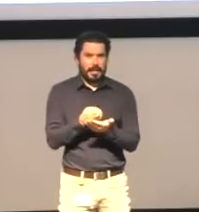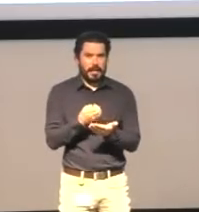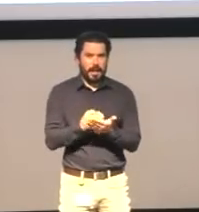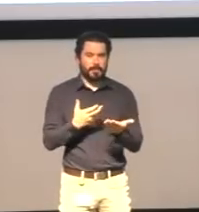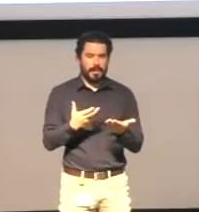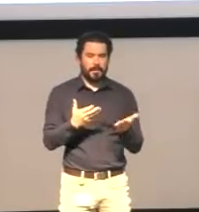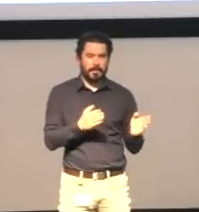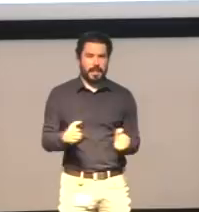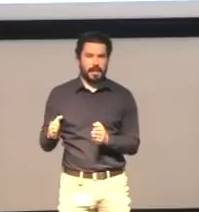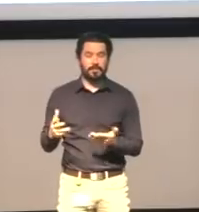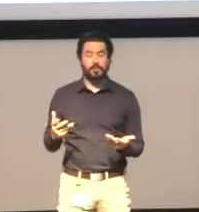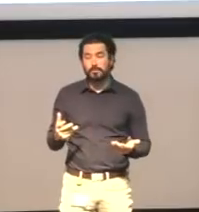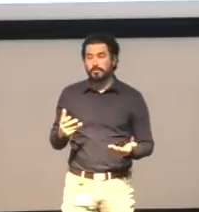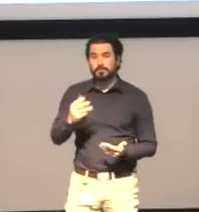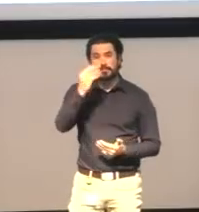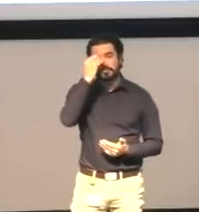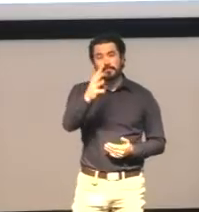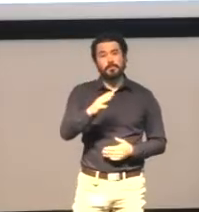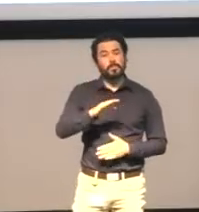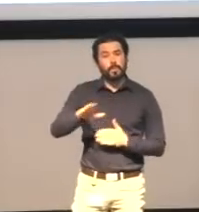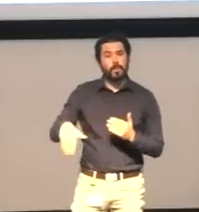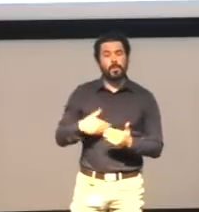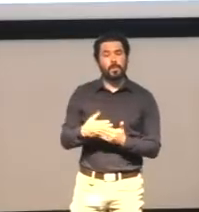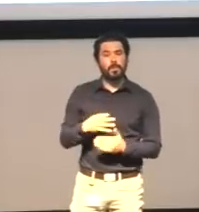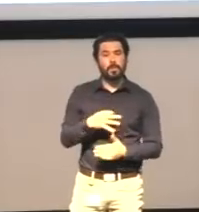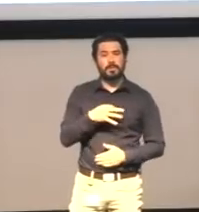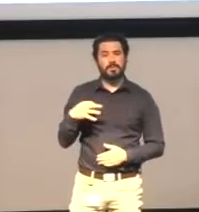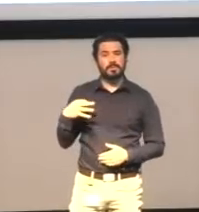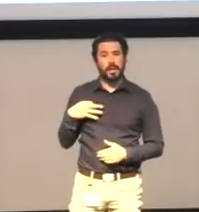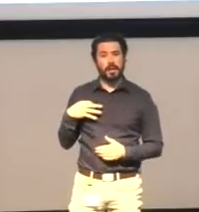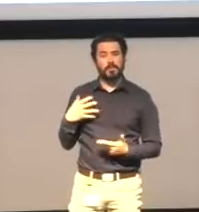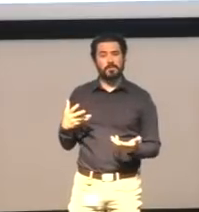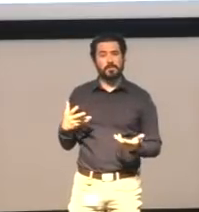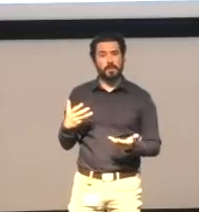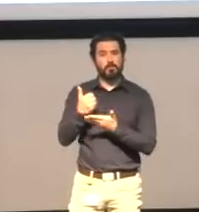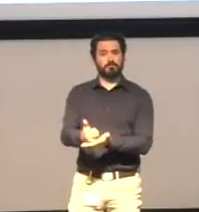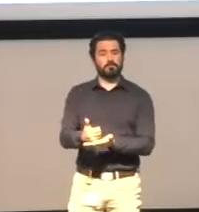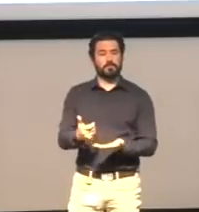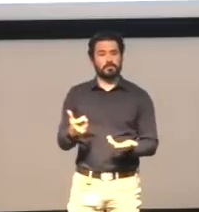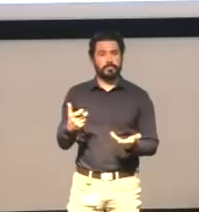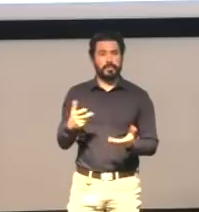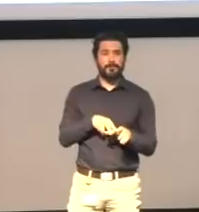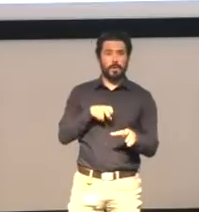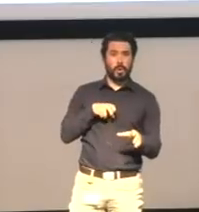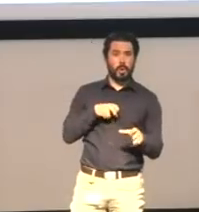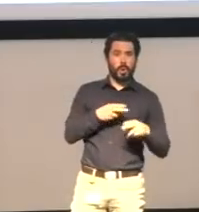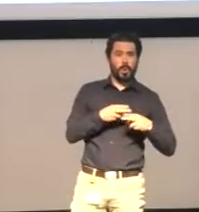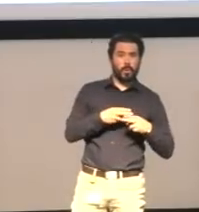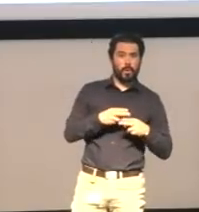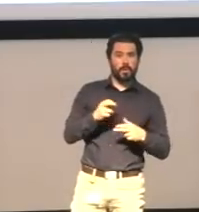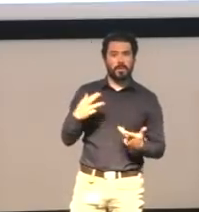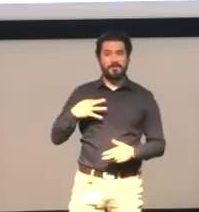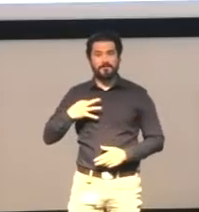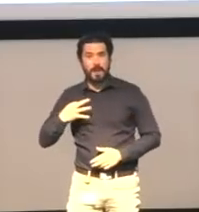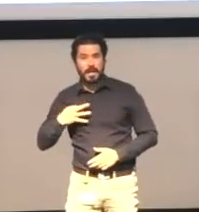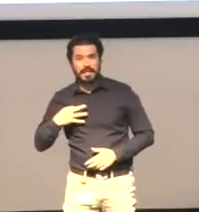staff contribute, I mean, if we are furloughing or we're both voluntary or involuntary, or there